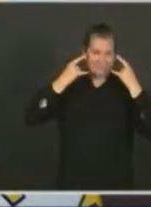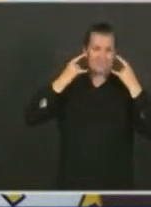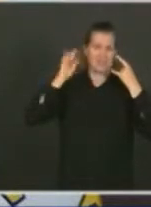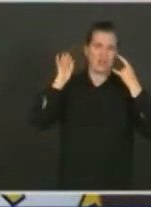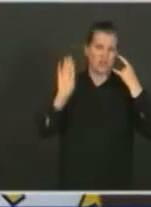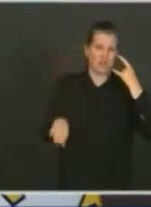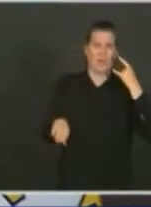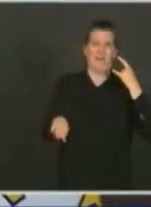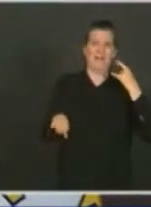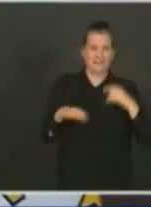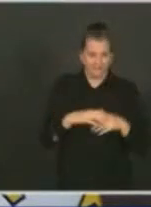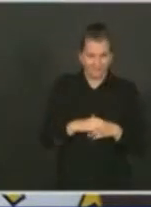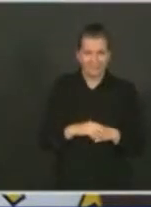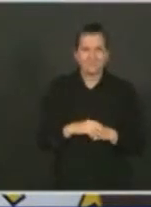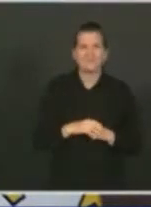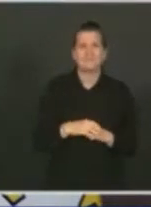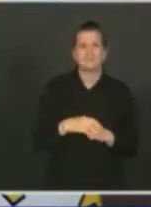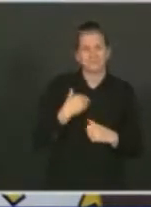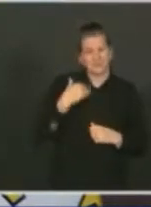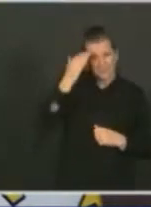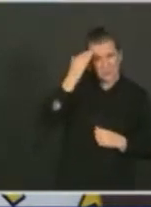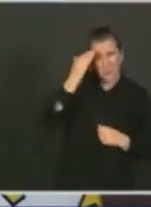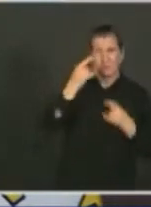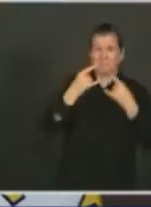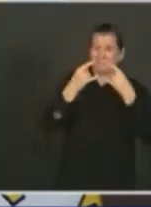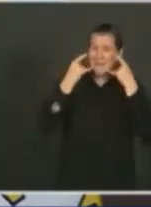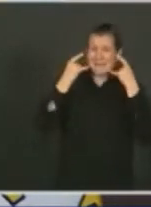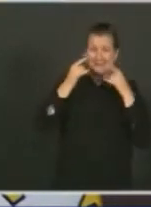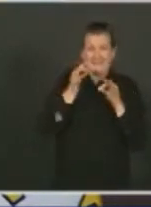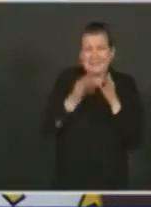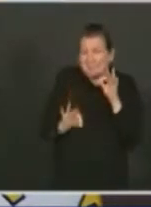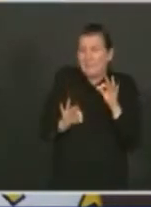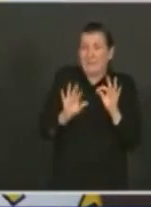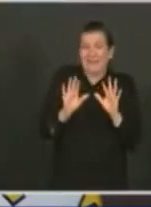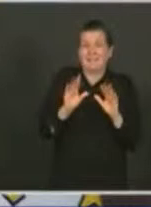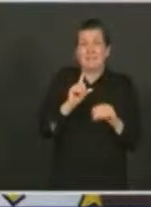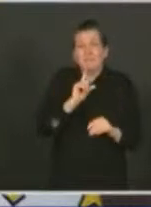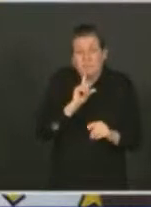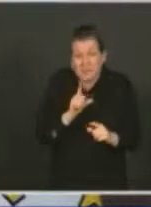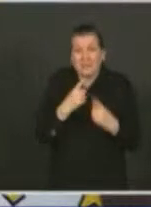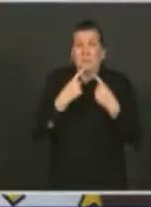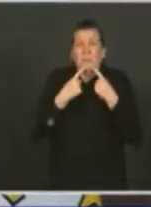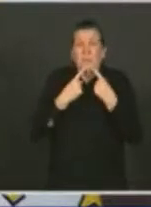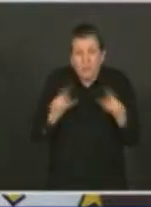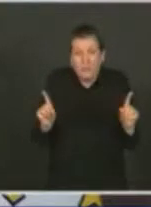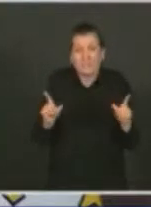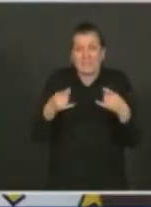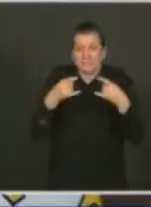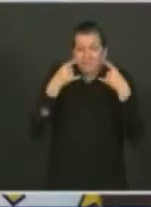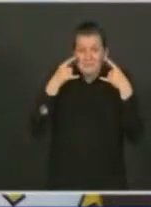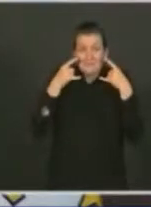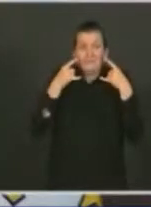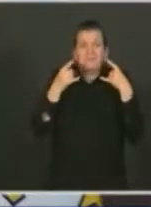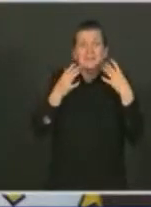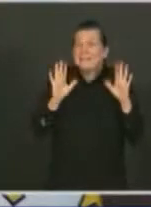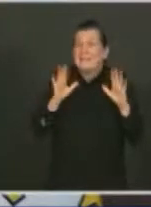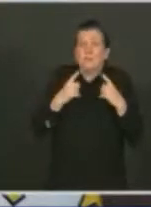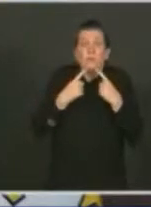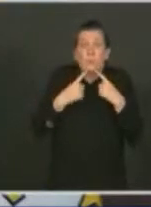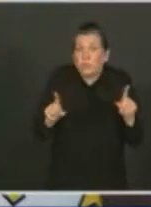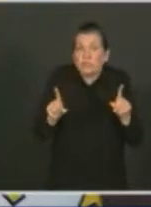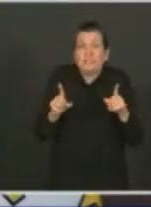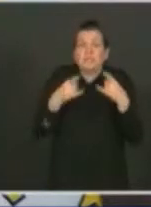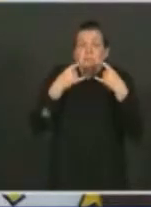we do know that the seemingly simple things, wearing masks, social distancing, staying quarantined when you're sick, staying home, avoiding